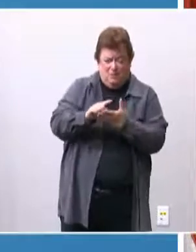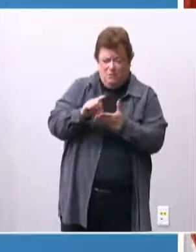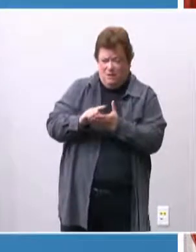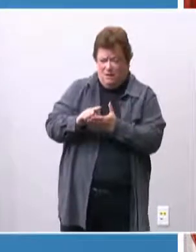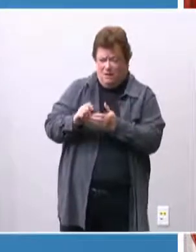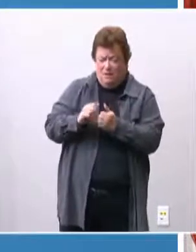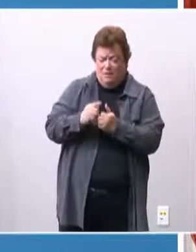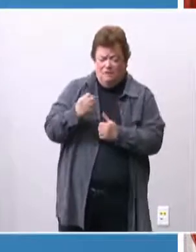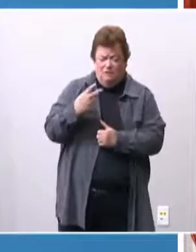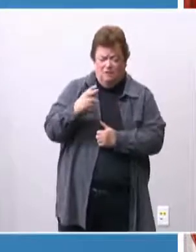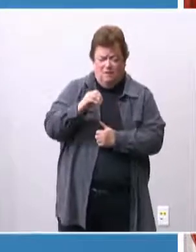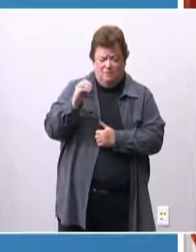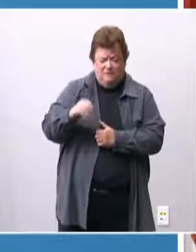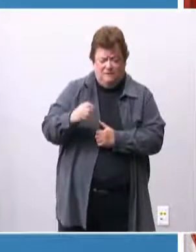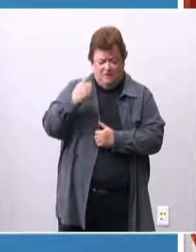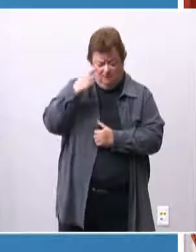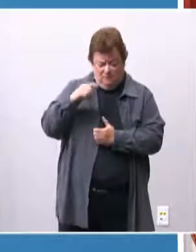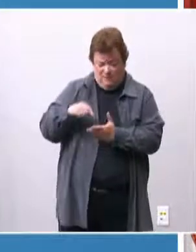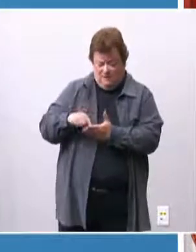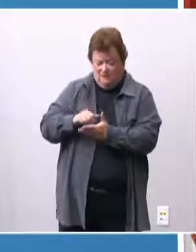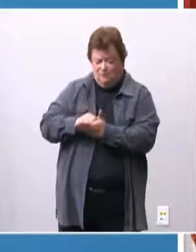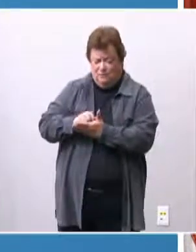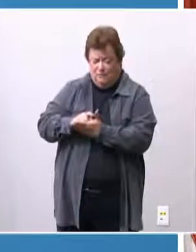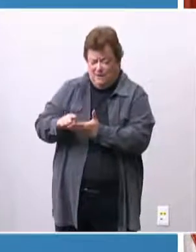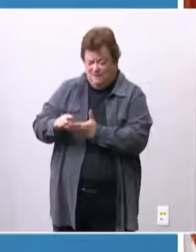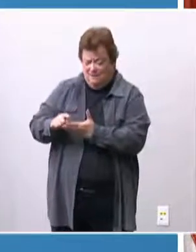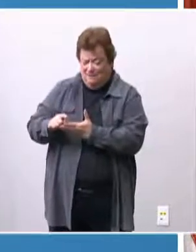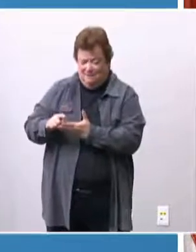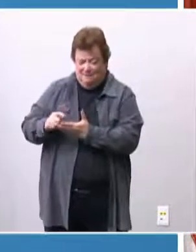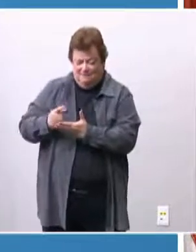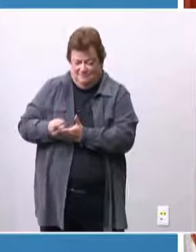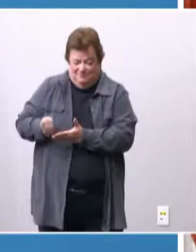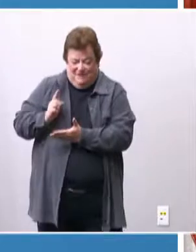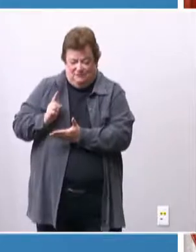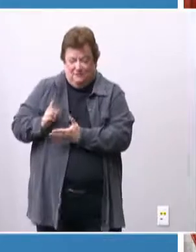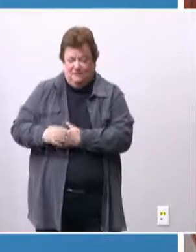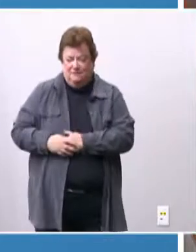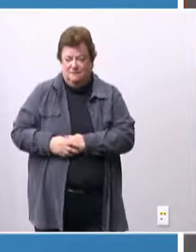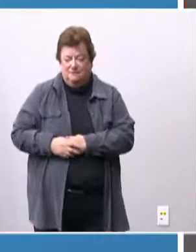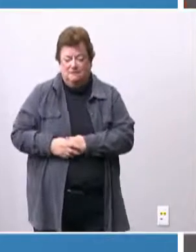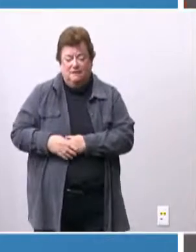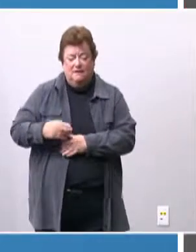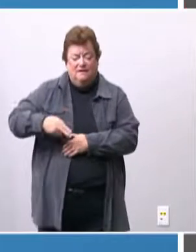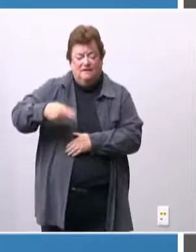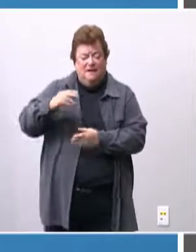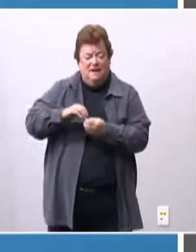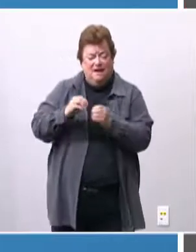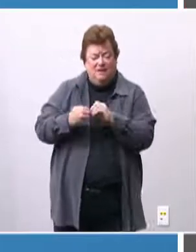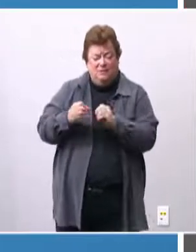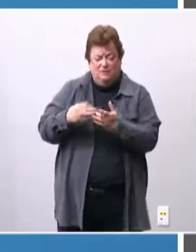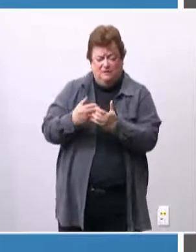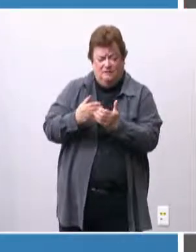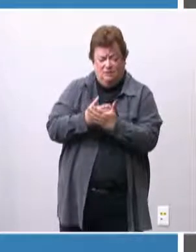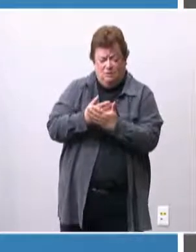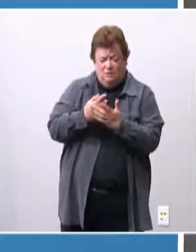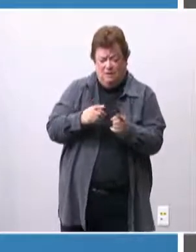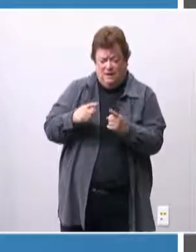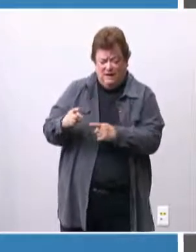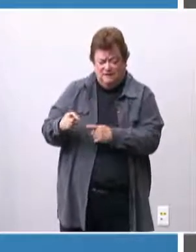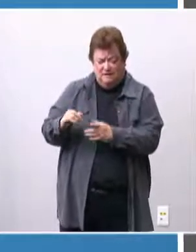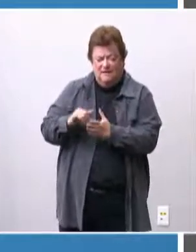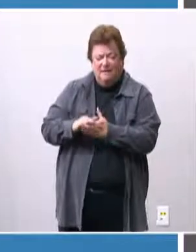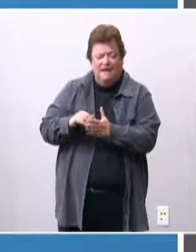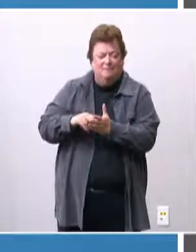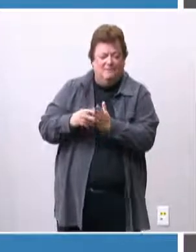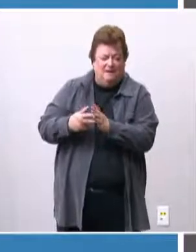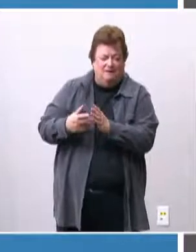was 12% for the week ending this past Saturday. The high numbers of new cases are resulting in more people